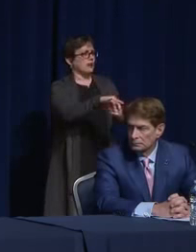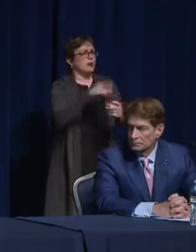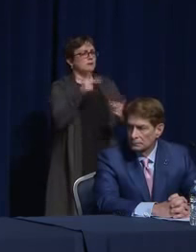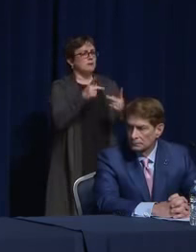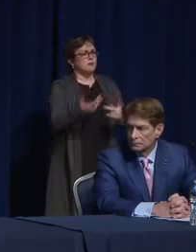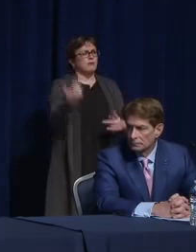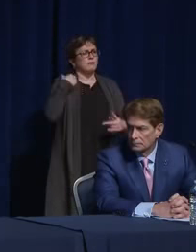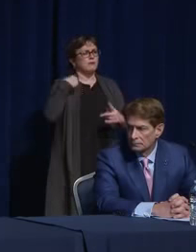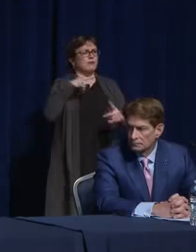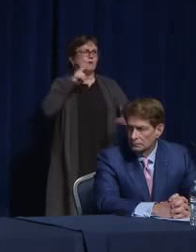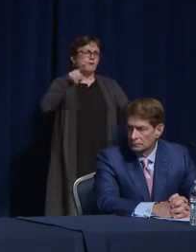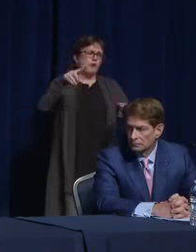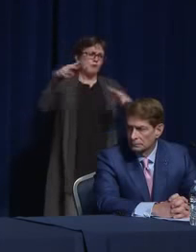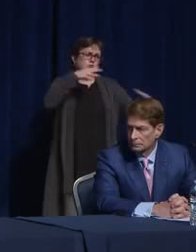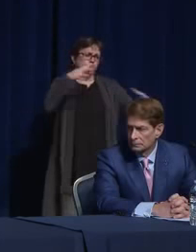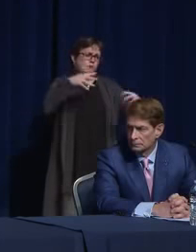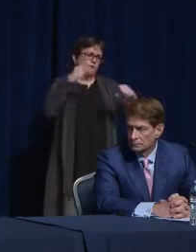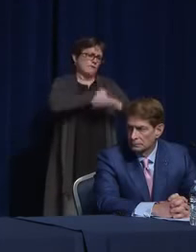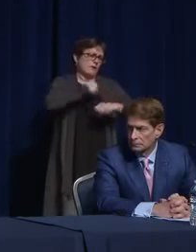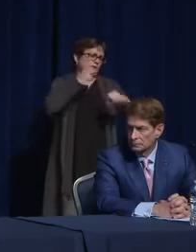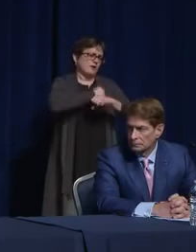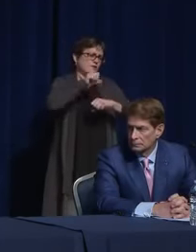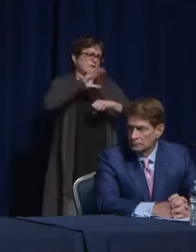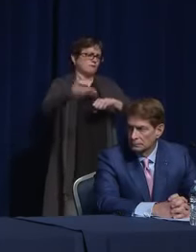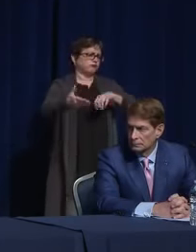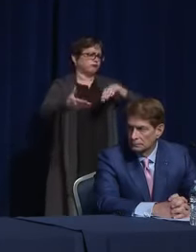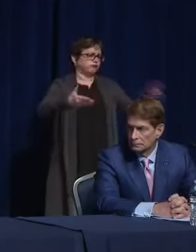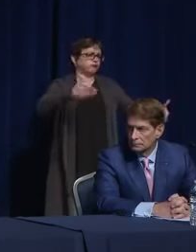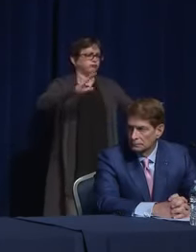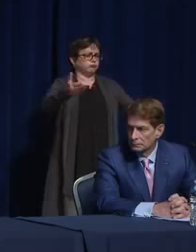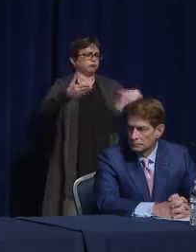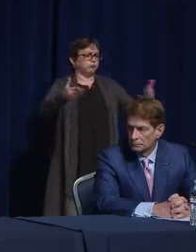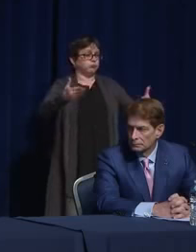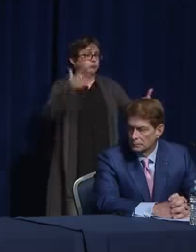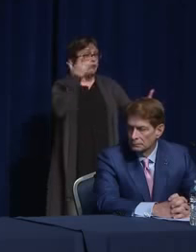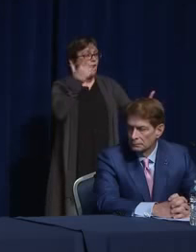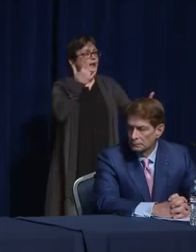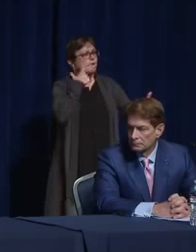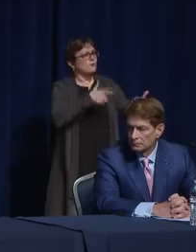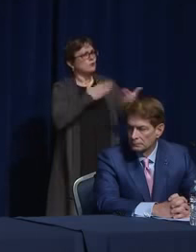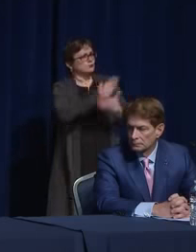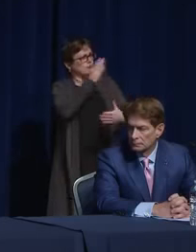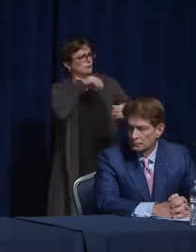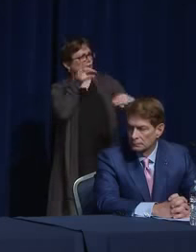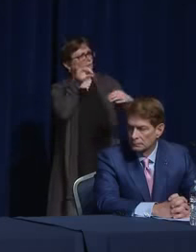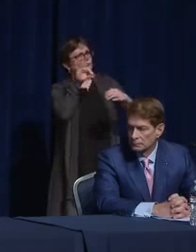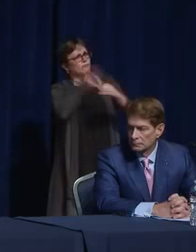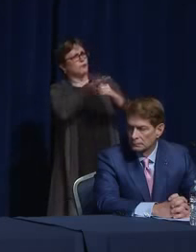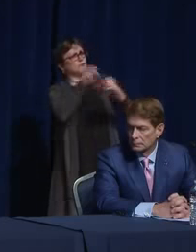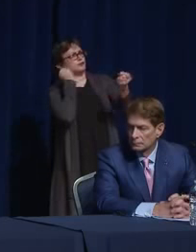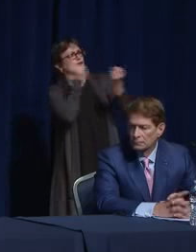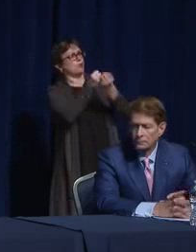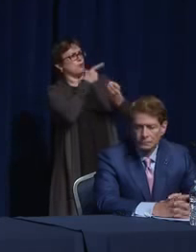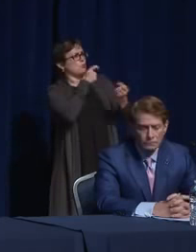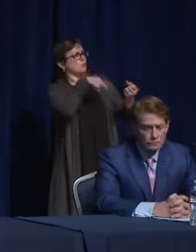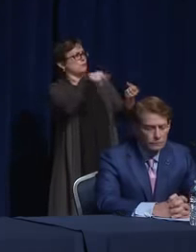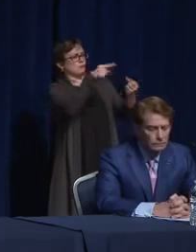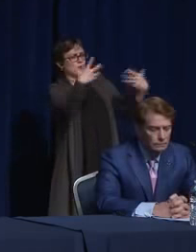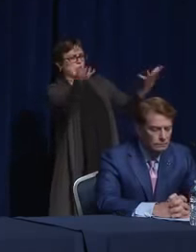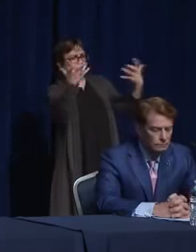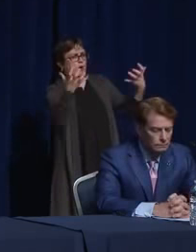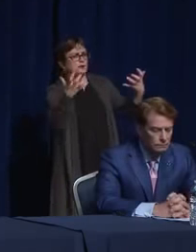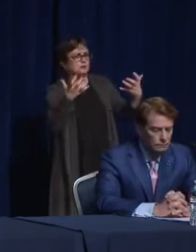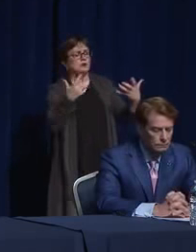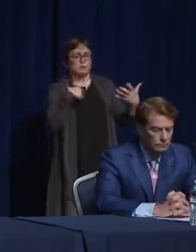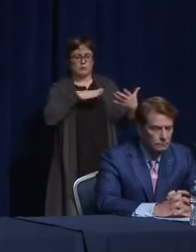lives for their right to vote. But given the current emergency, we want to make sure everyone is safe in voting. And as I mentioned, I